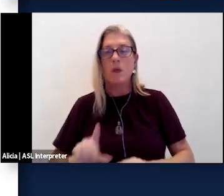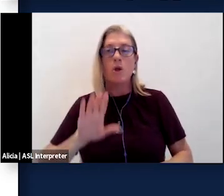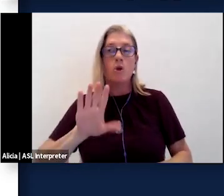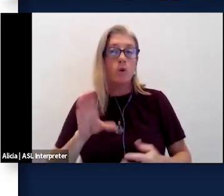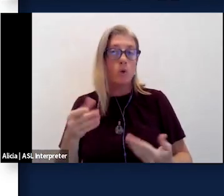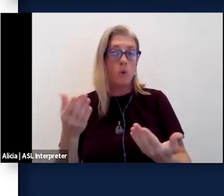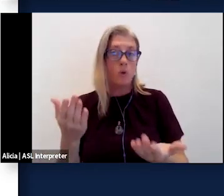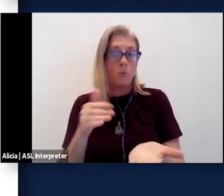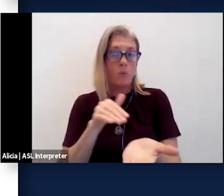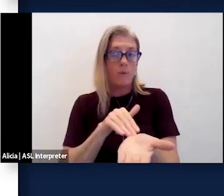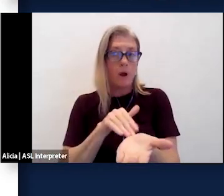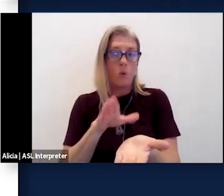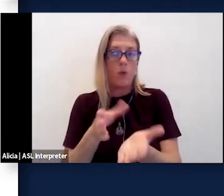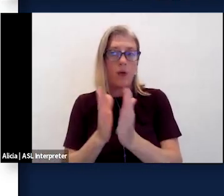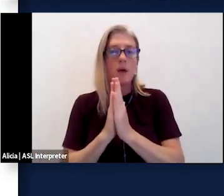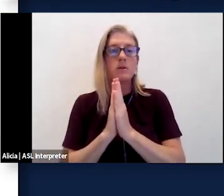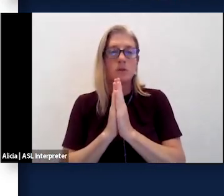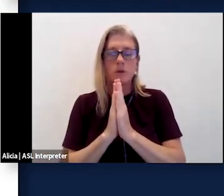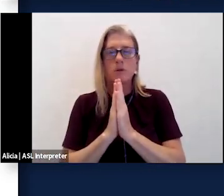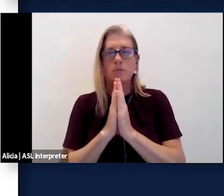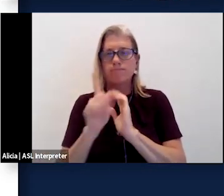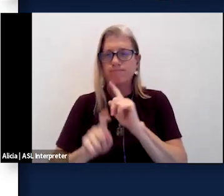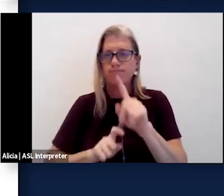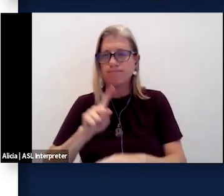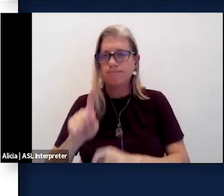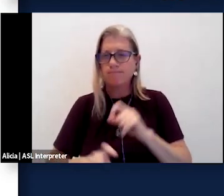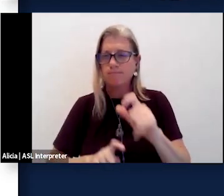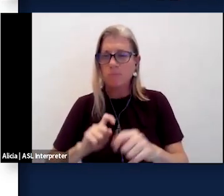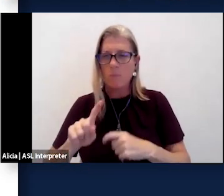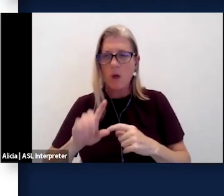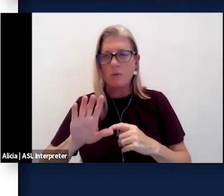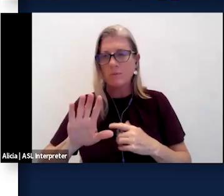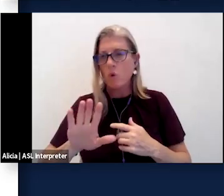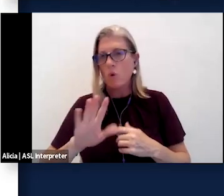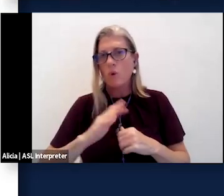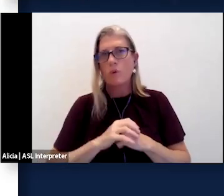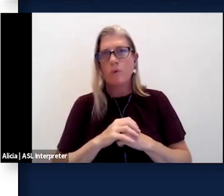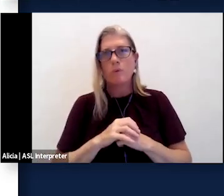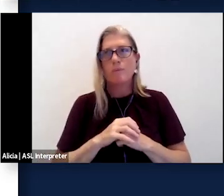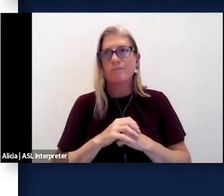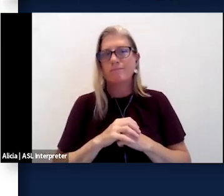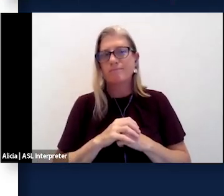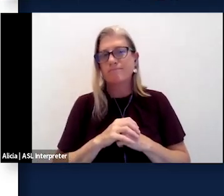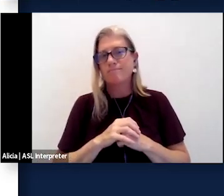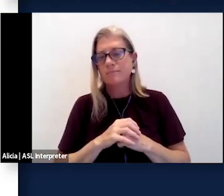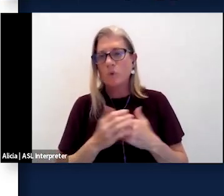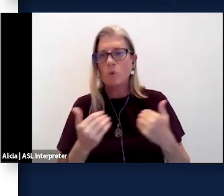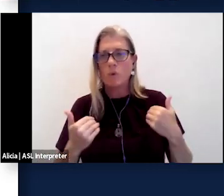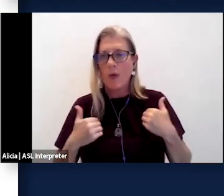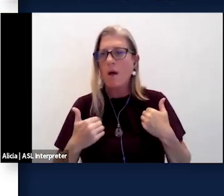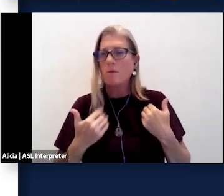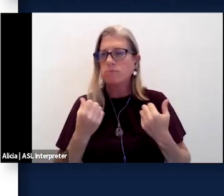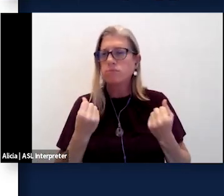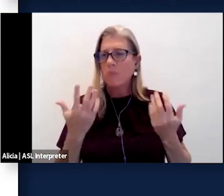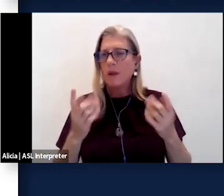provider will ask you a lot about, these various, so we'll have various